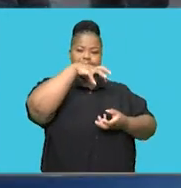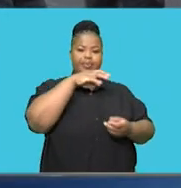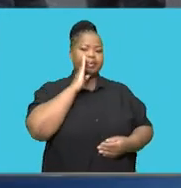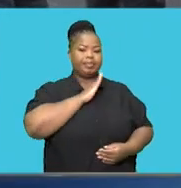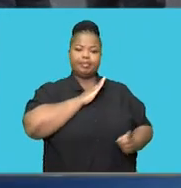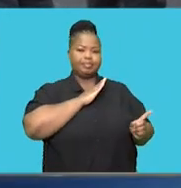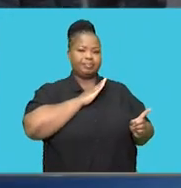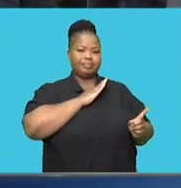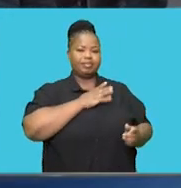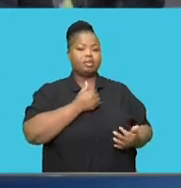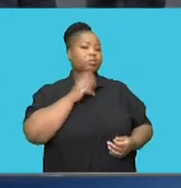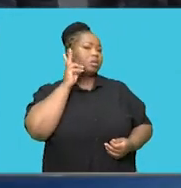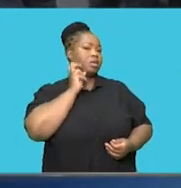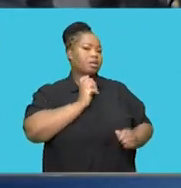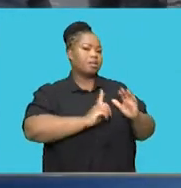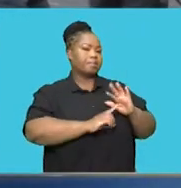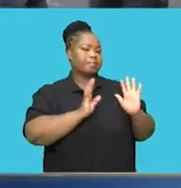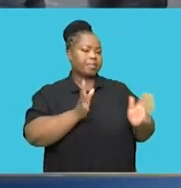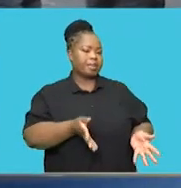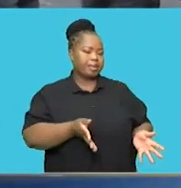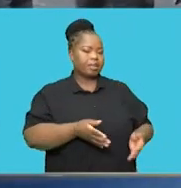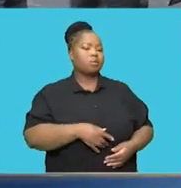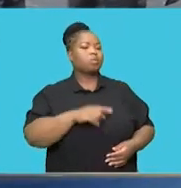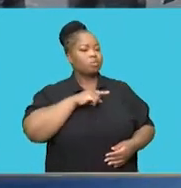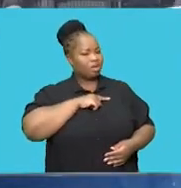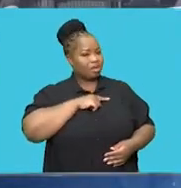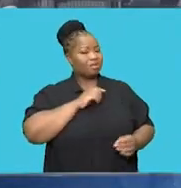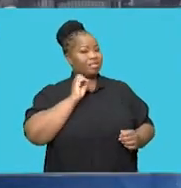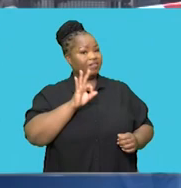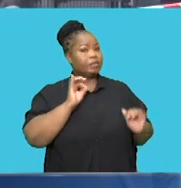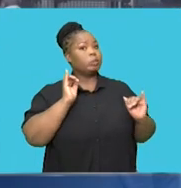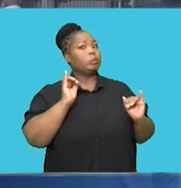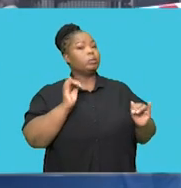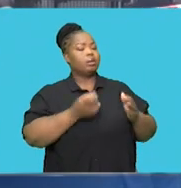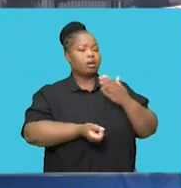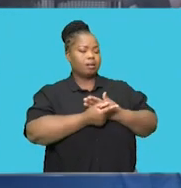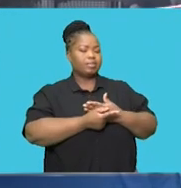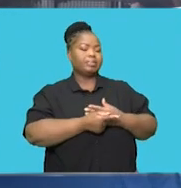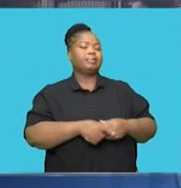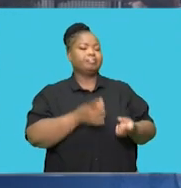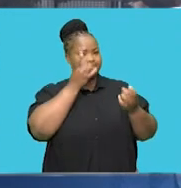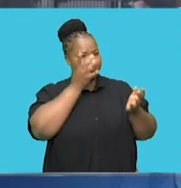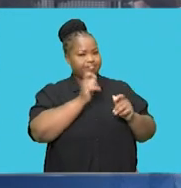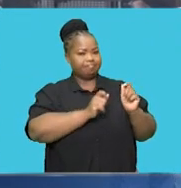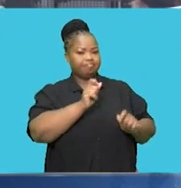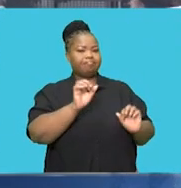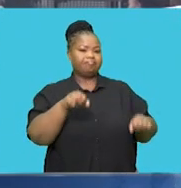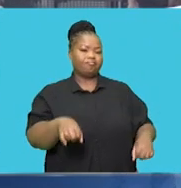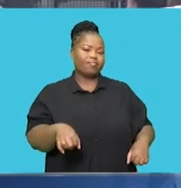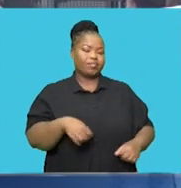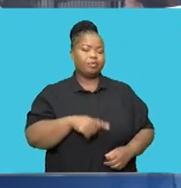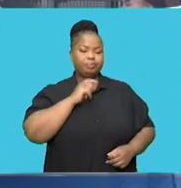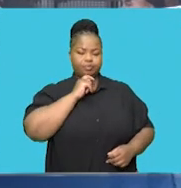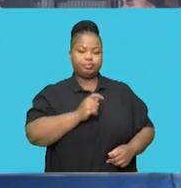ismoke sesibonanga sizwe i-alarm ukuyi-alarm vele abalicuphela khona ukuthi njalo uma kwenzeka isigameko liba notice abantu ngempela njengoba